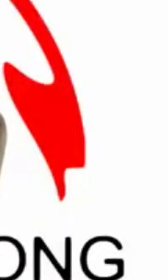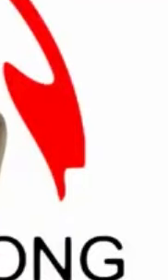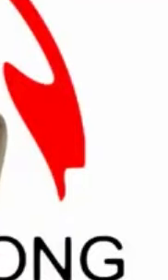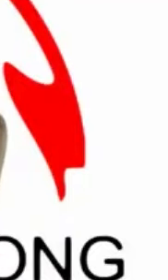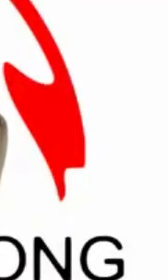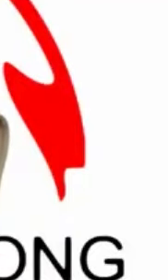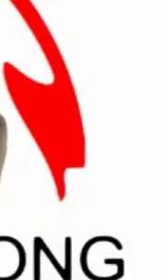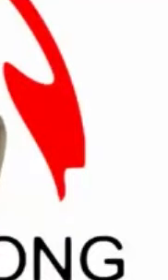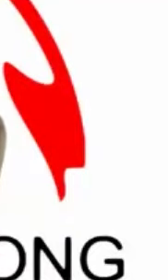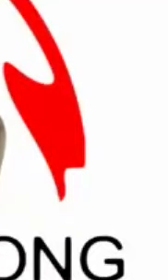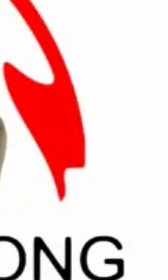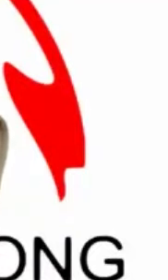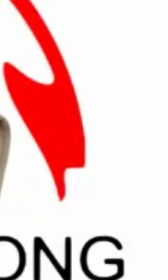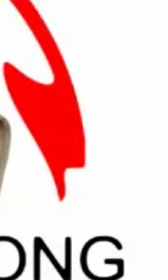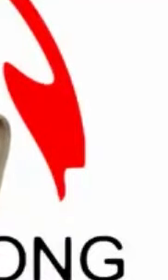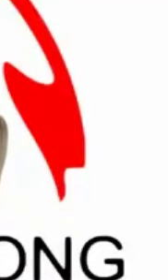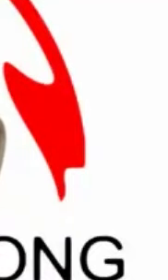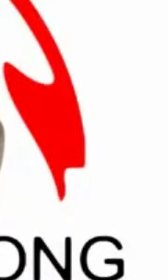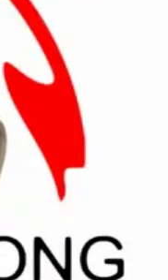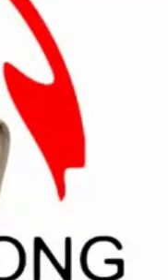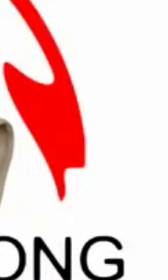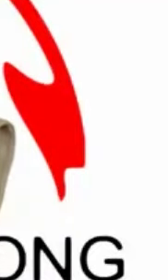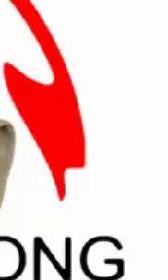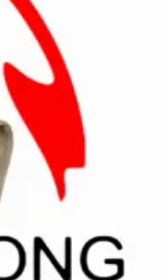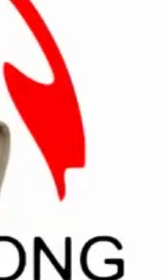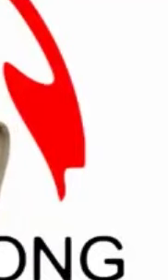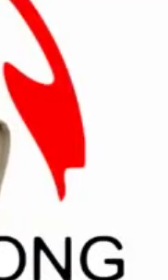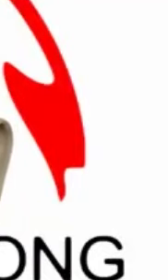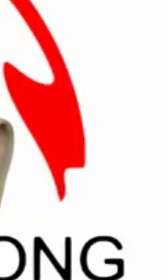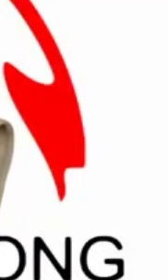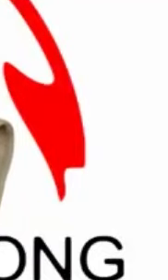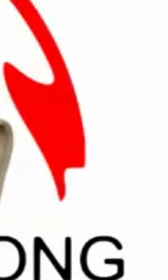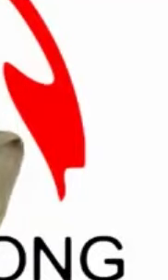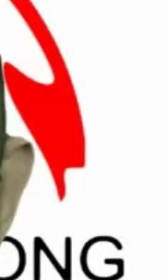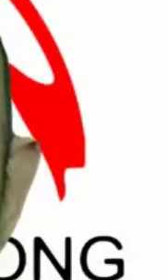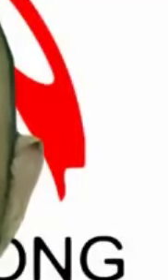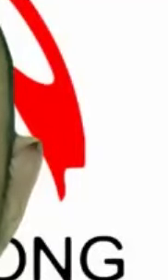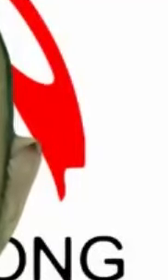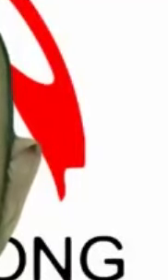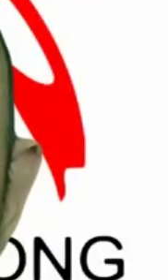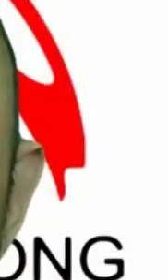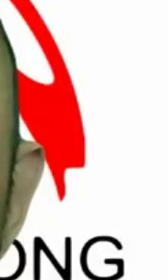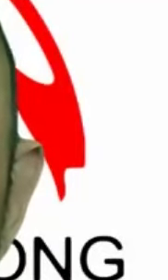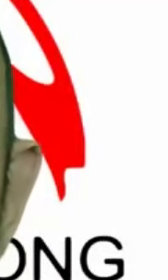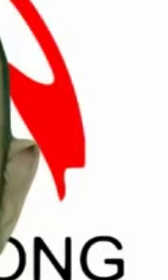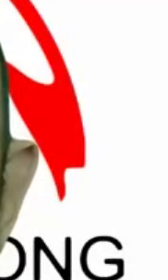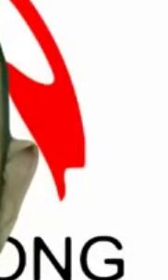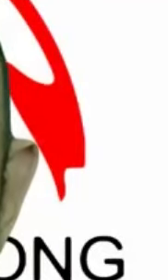kind of knowledge. That's power to change, power to make things better, to improve